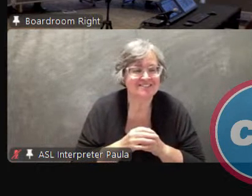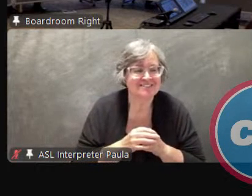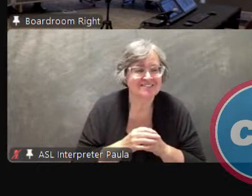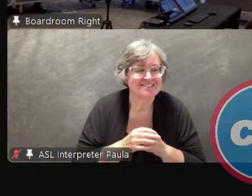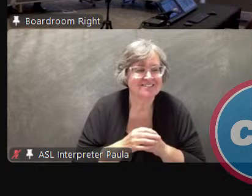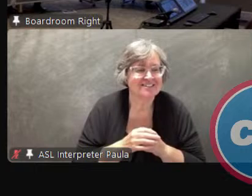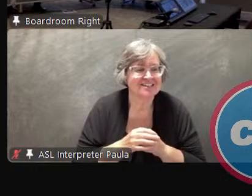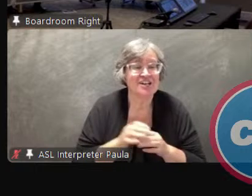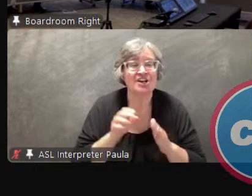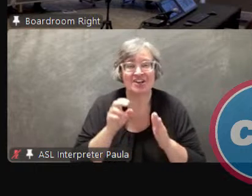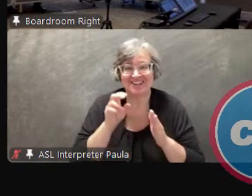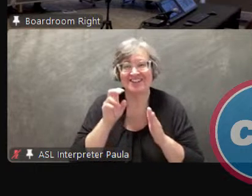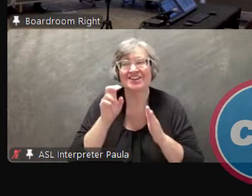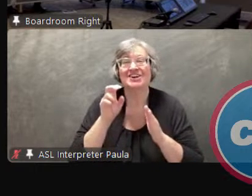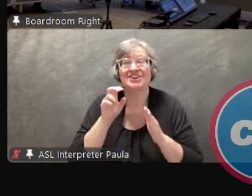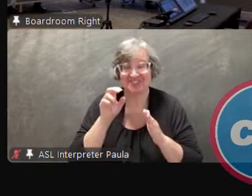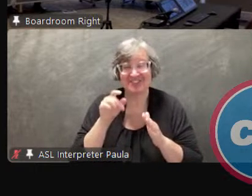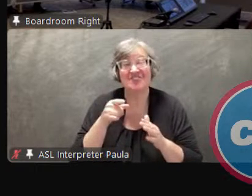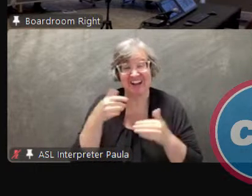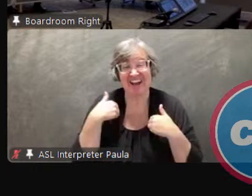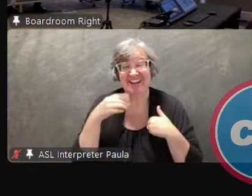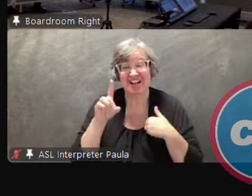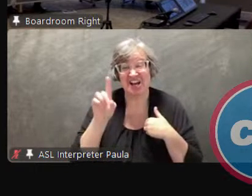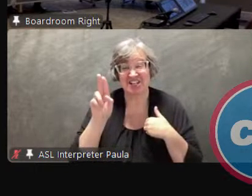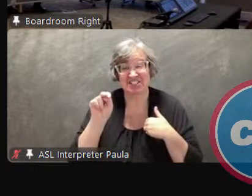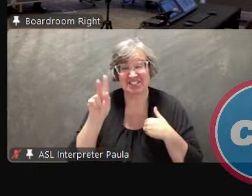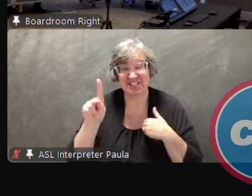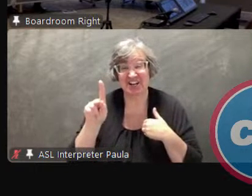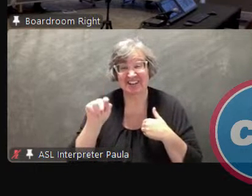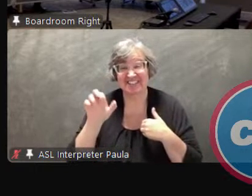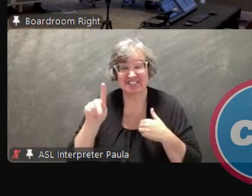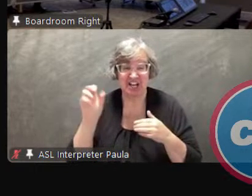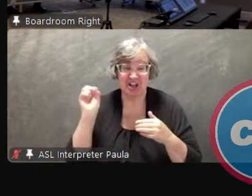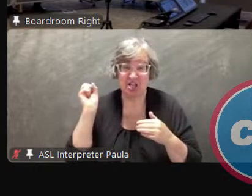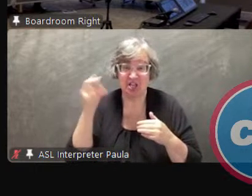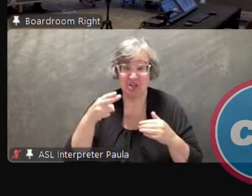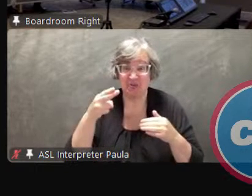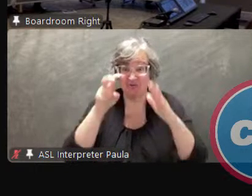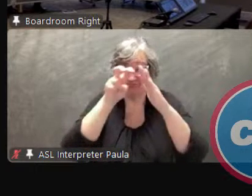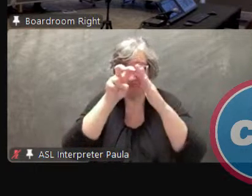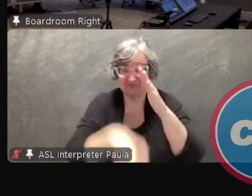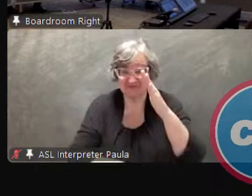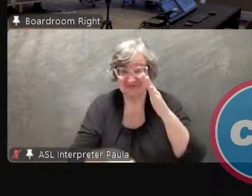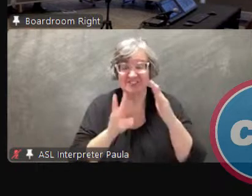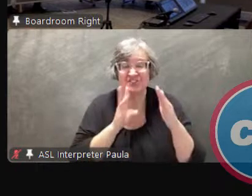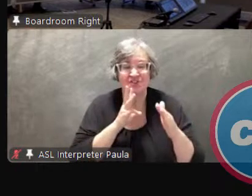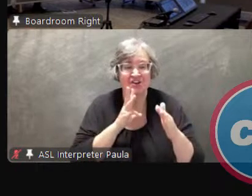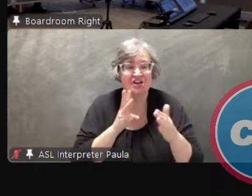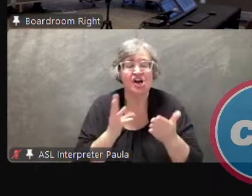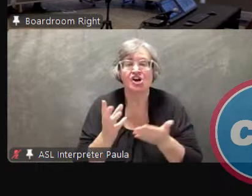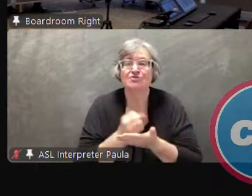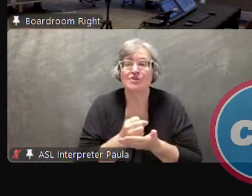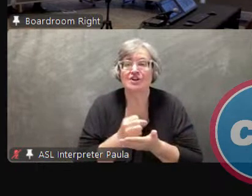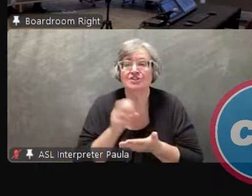Was a dunk tank, as you see here in the picture, that raised $2,800, which will be used to